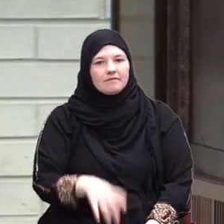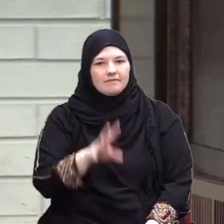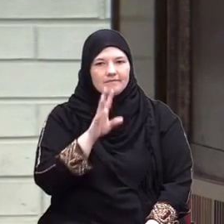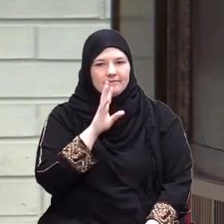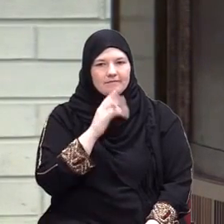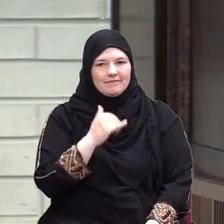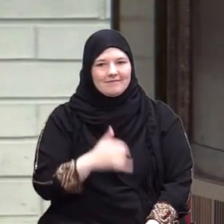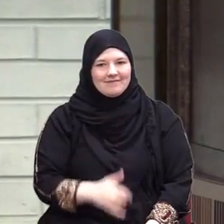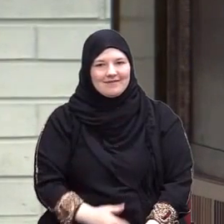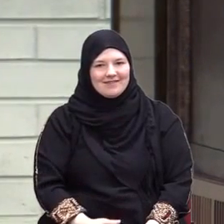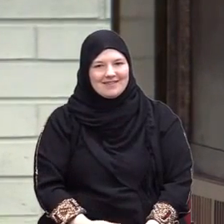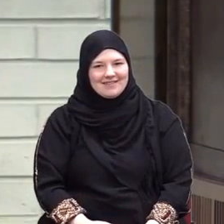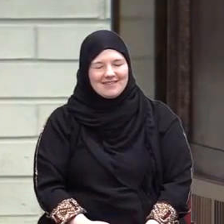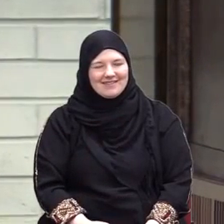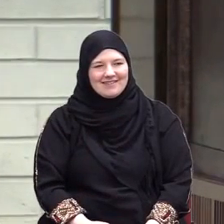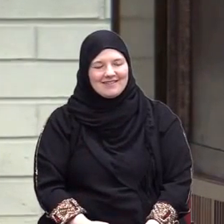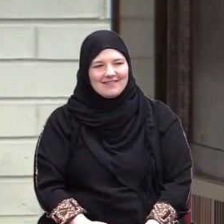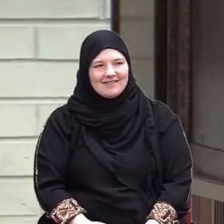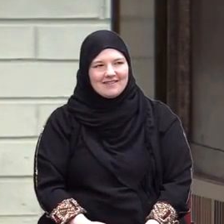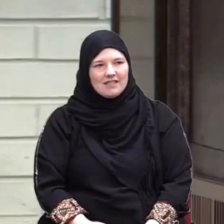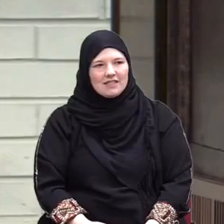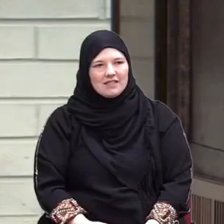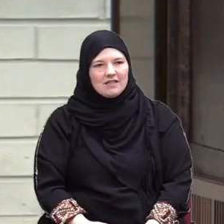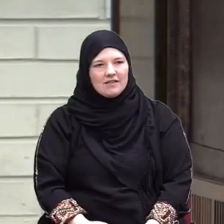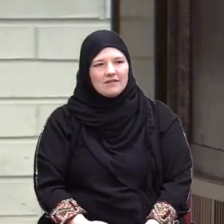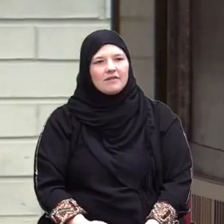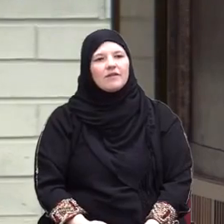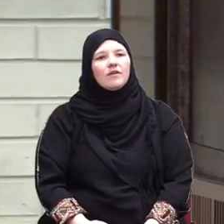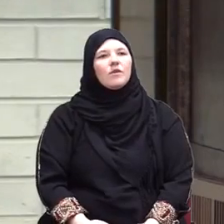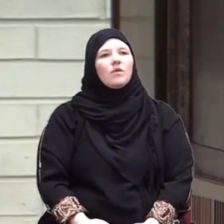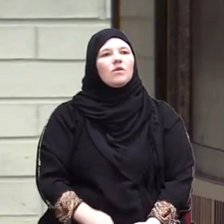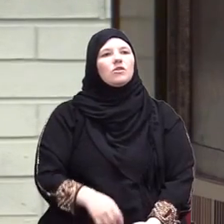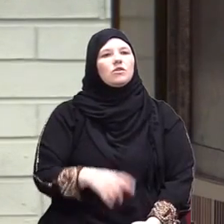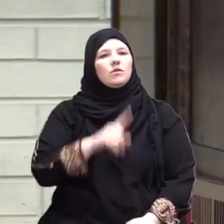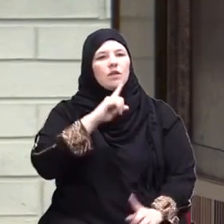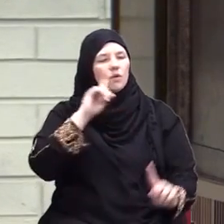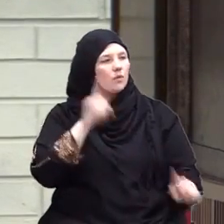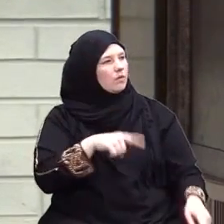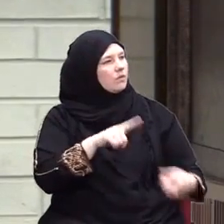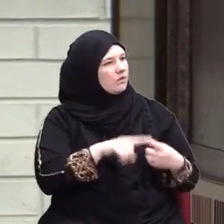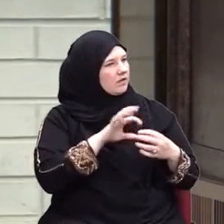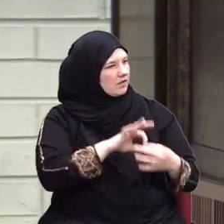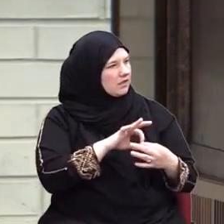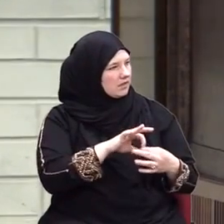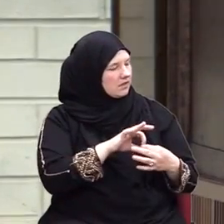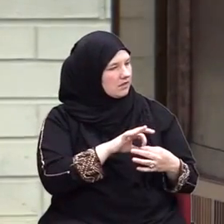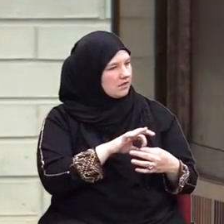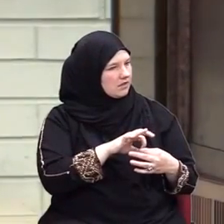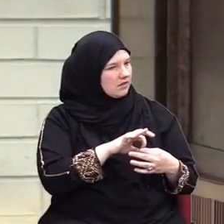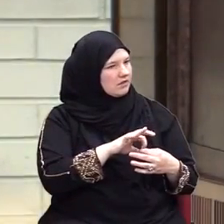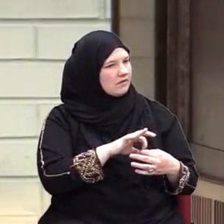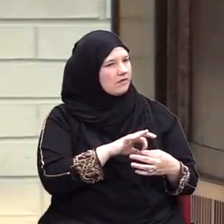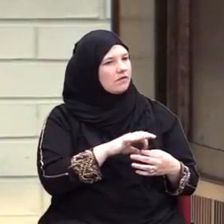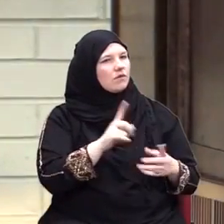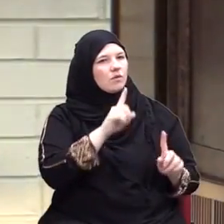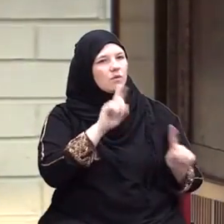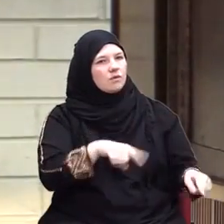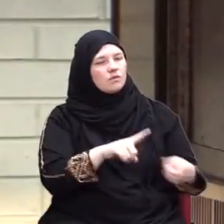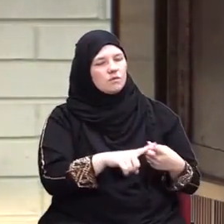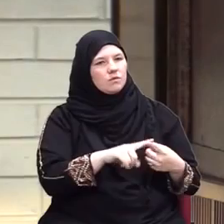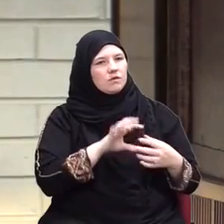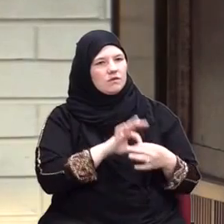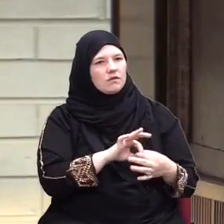Al-faqir is someone that we are ordered to connect. Al-yateem is someone that we are ordered to